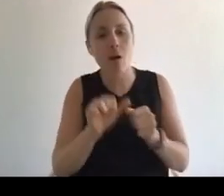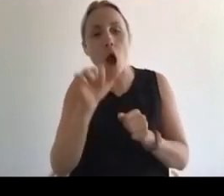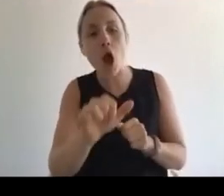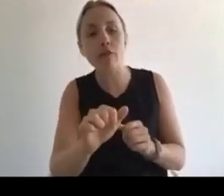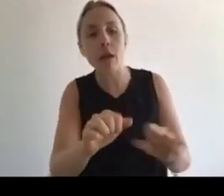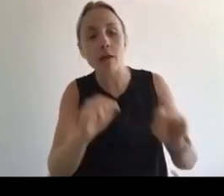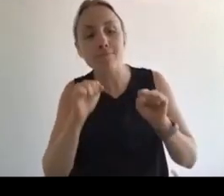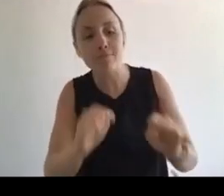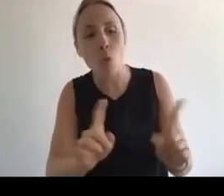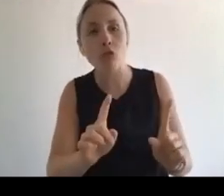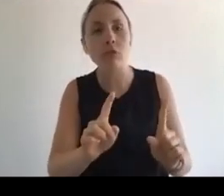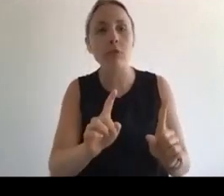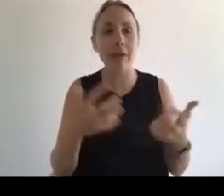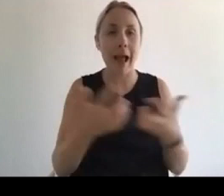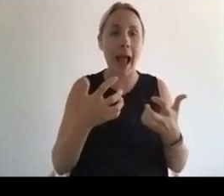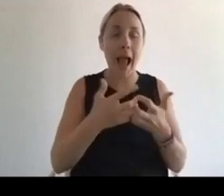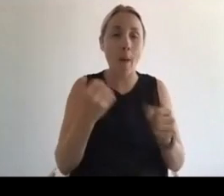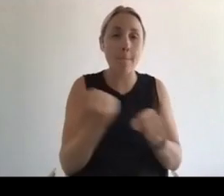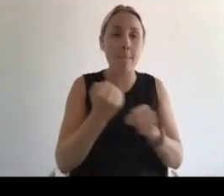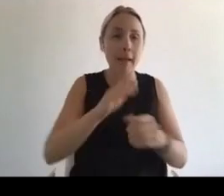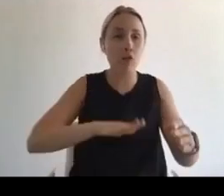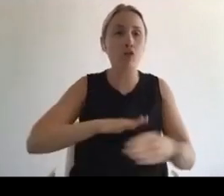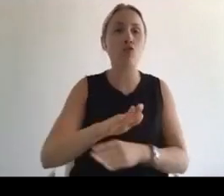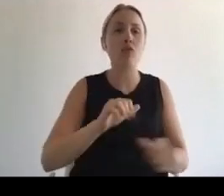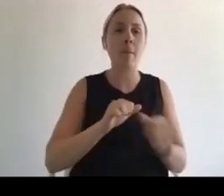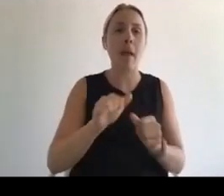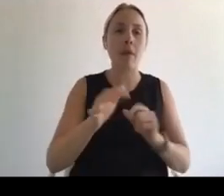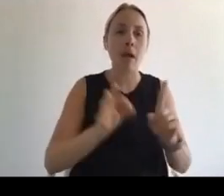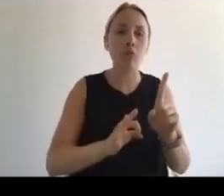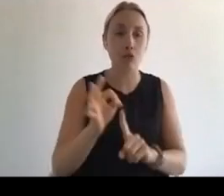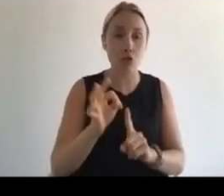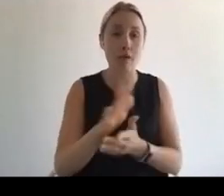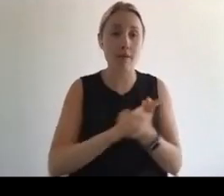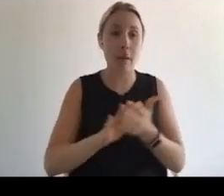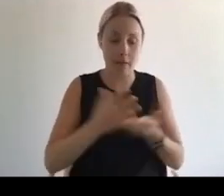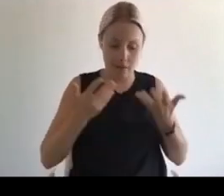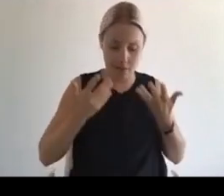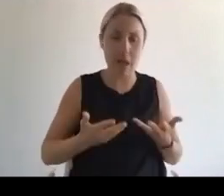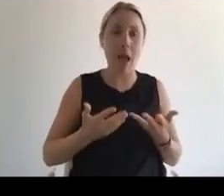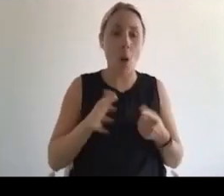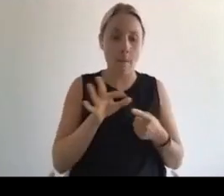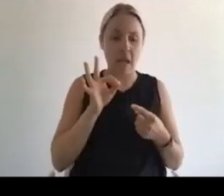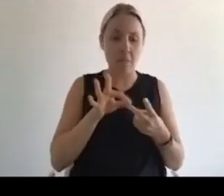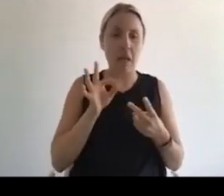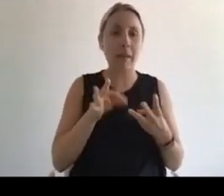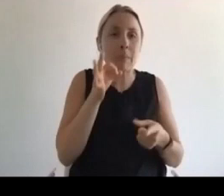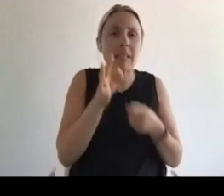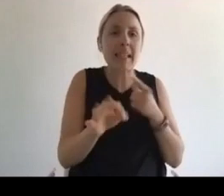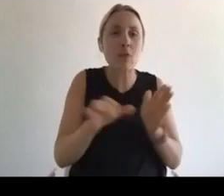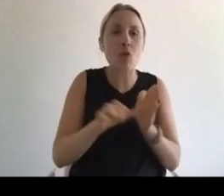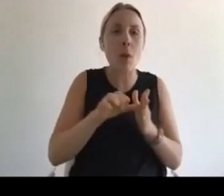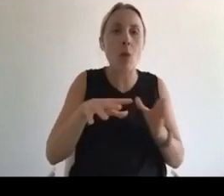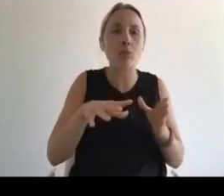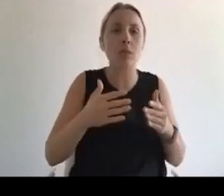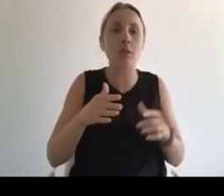to try and unpick some of the inherent problems within health and social care and the working